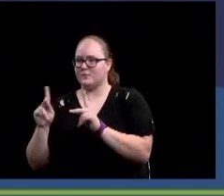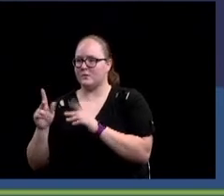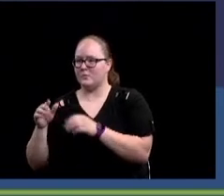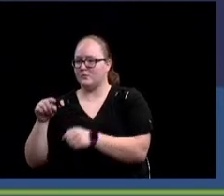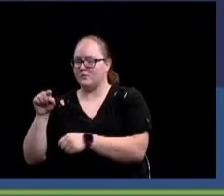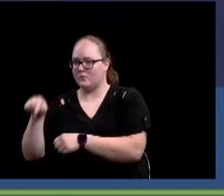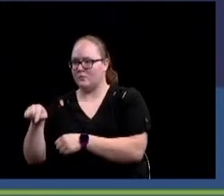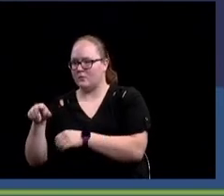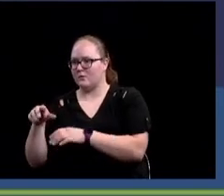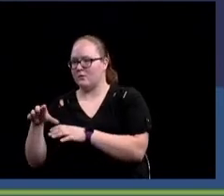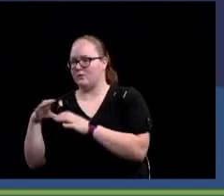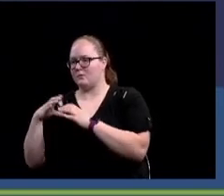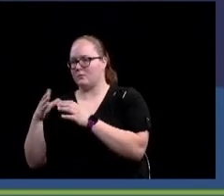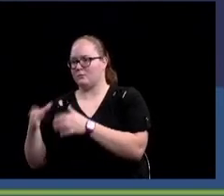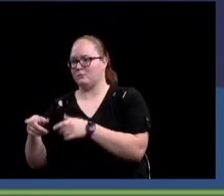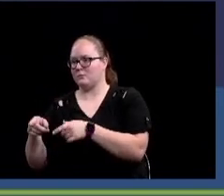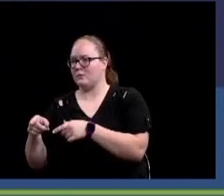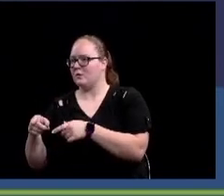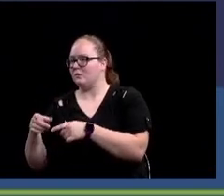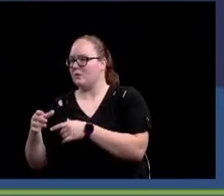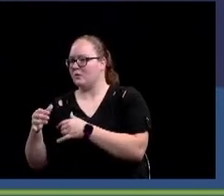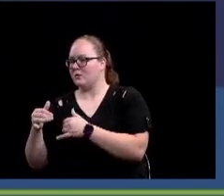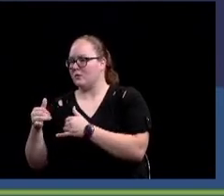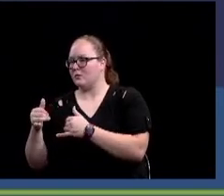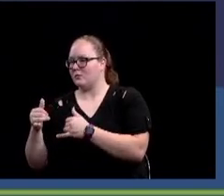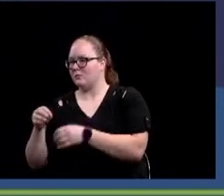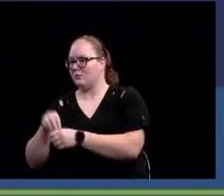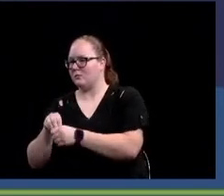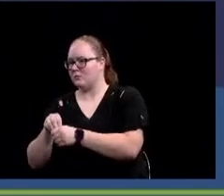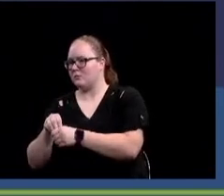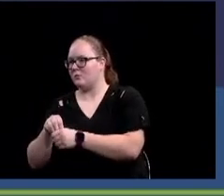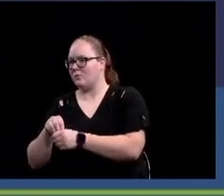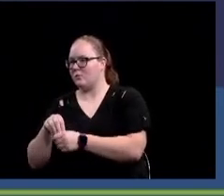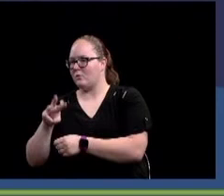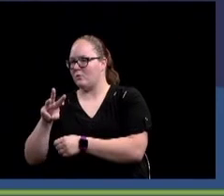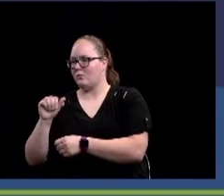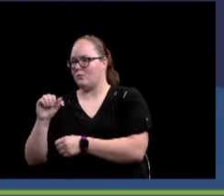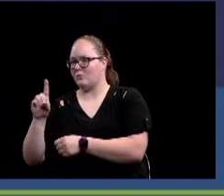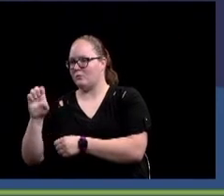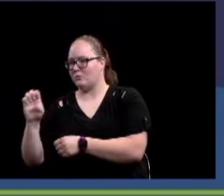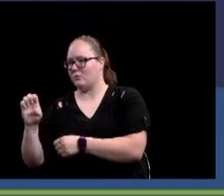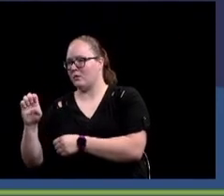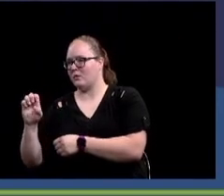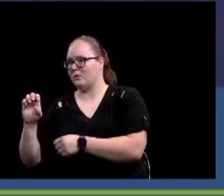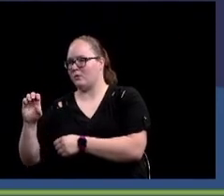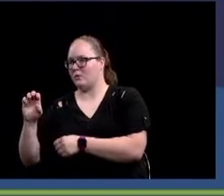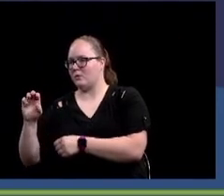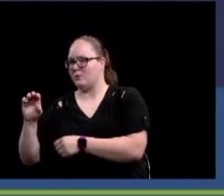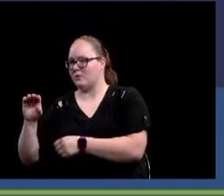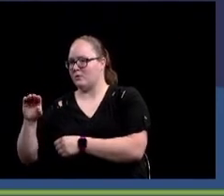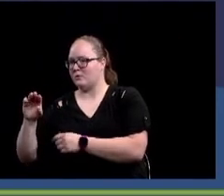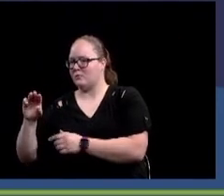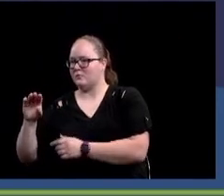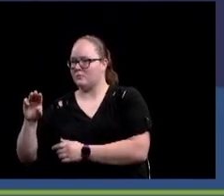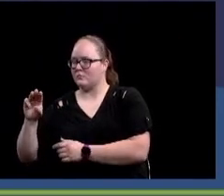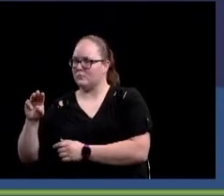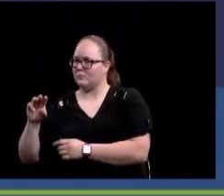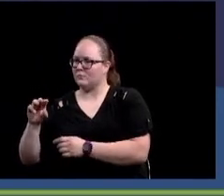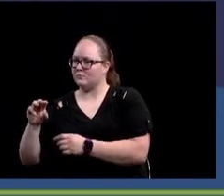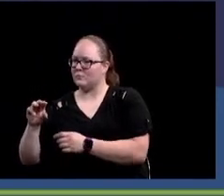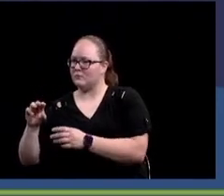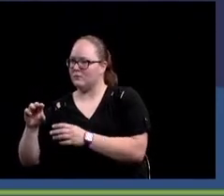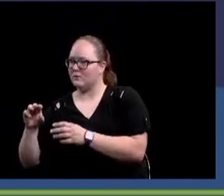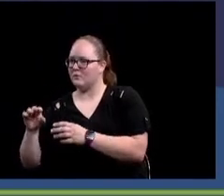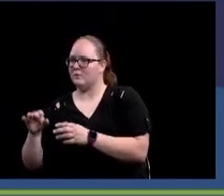Don Montgomery, and Francine Halliburton Francis. The commission administers Chapter 143, or what's known as the State